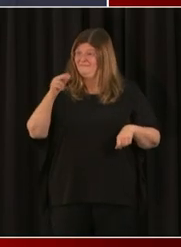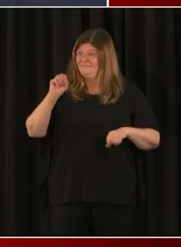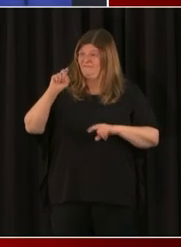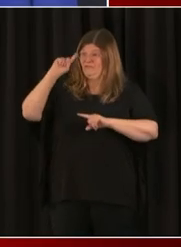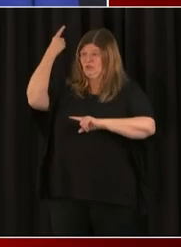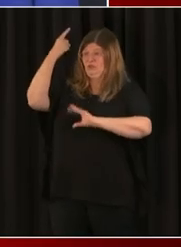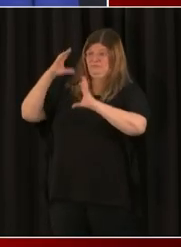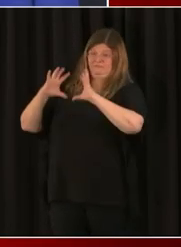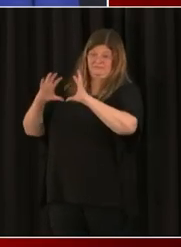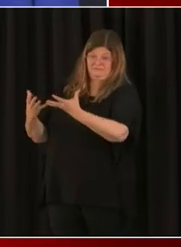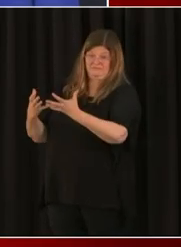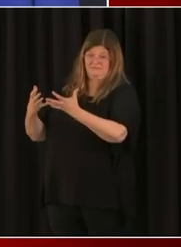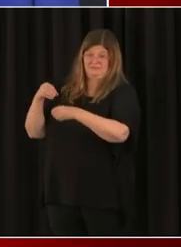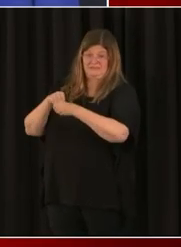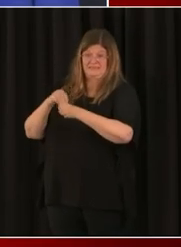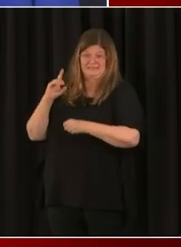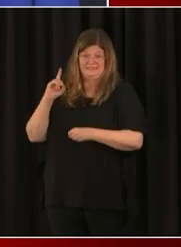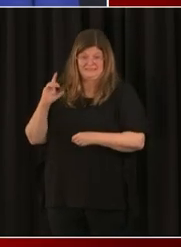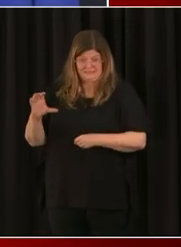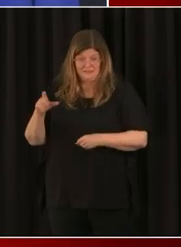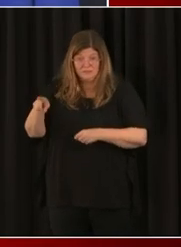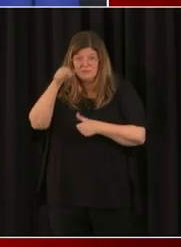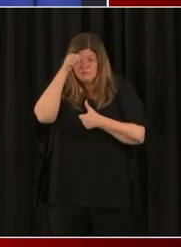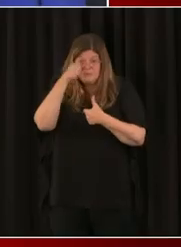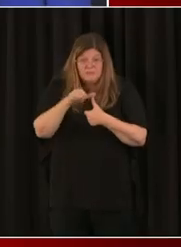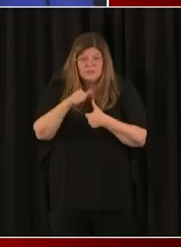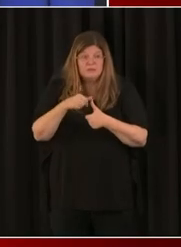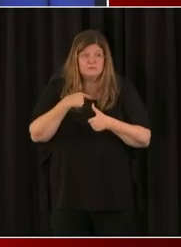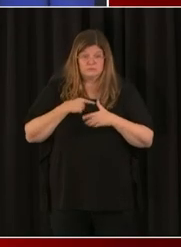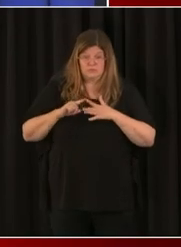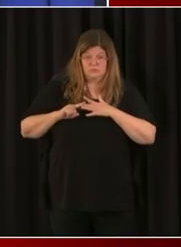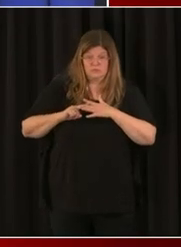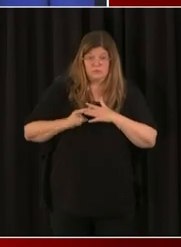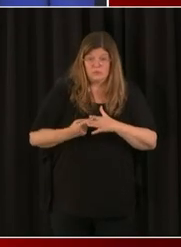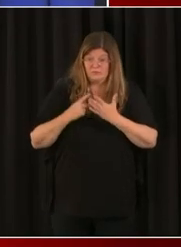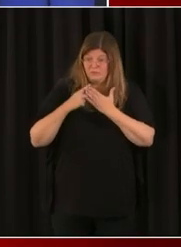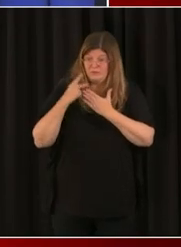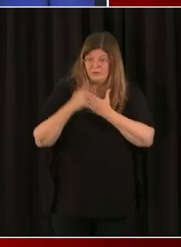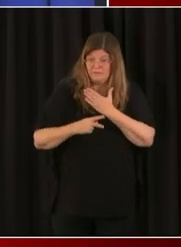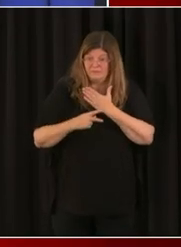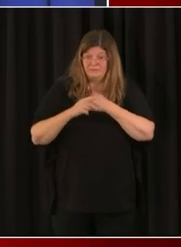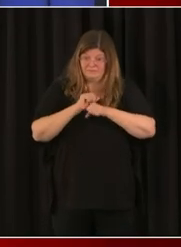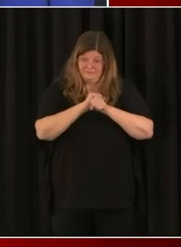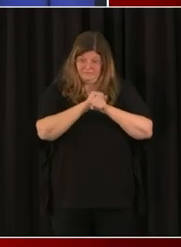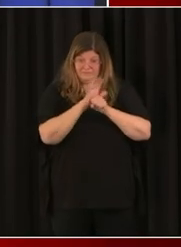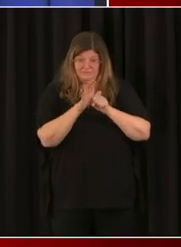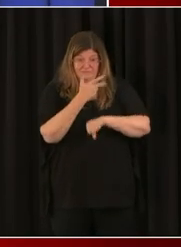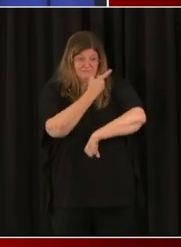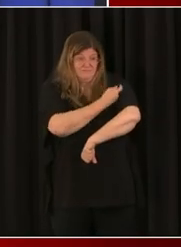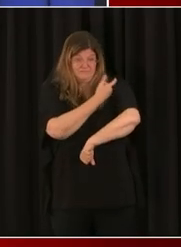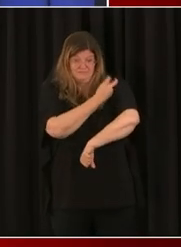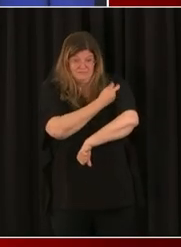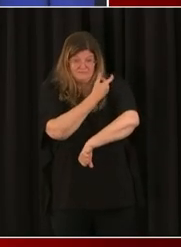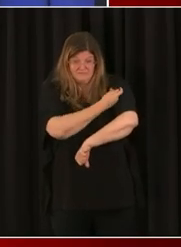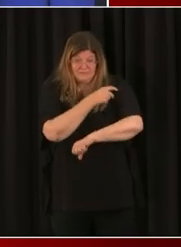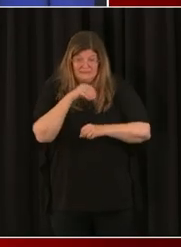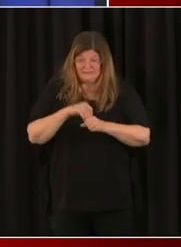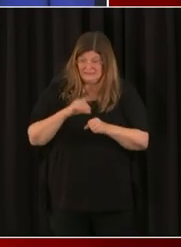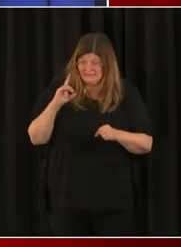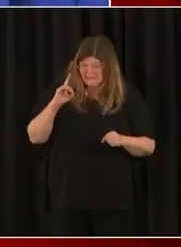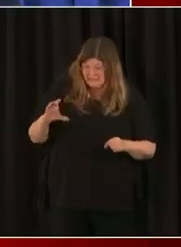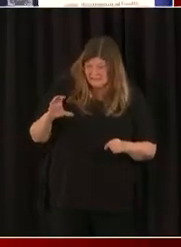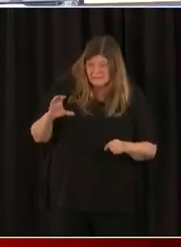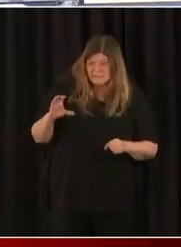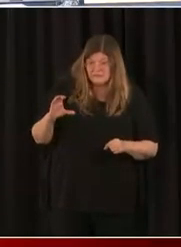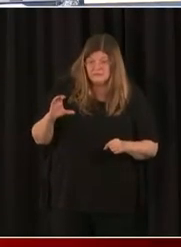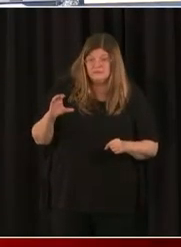in the District of Columbia. You'll recall that when we launched the program, the COVID-19 vaccination program in the District of Columbia the week